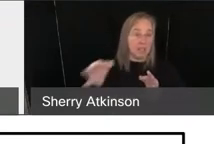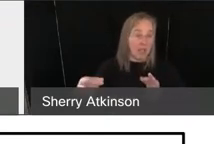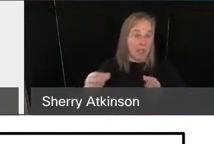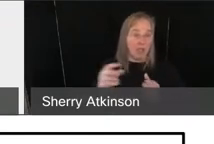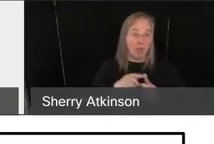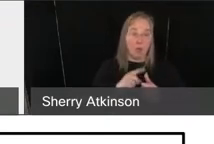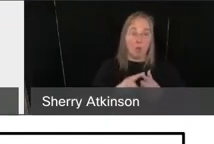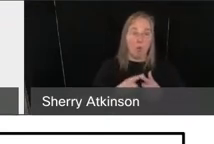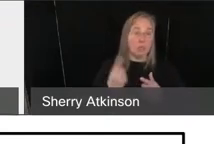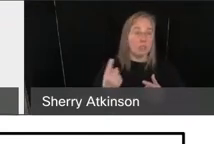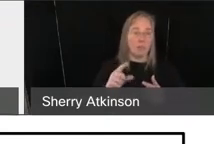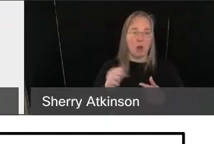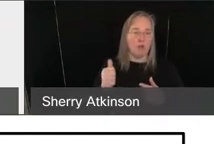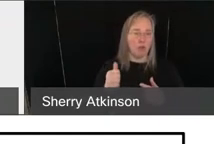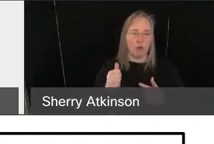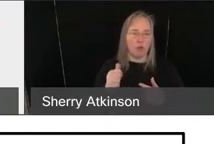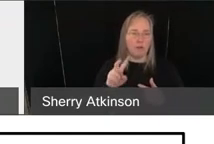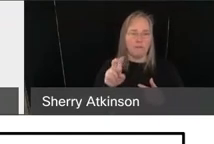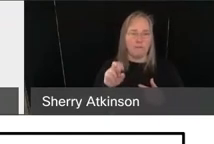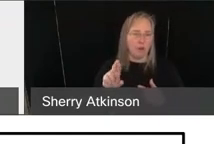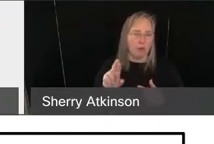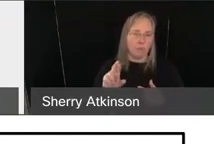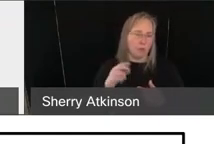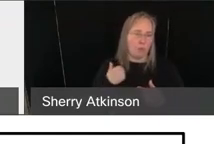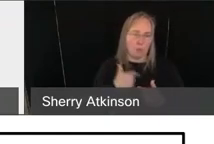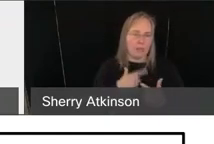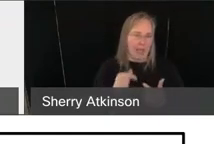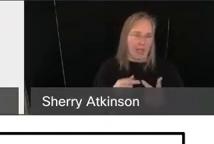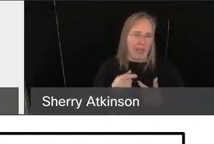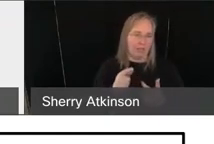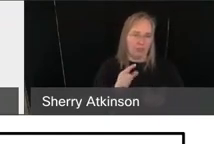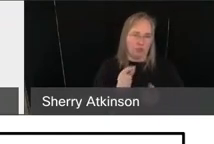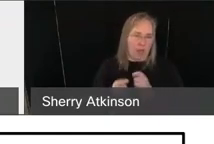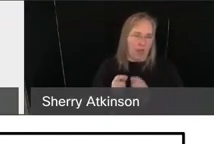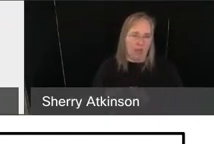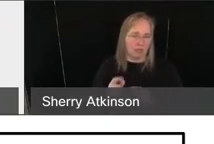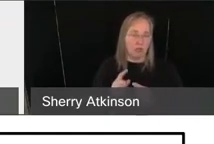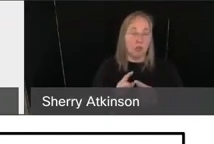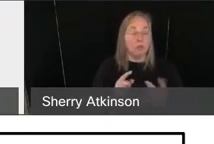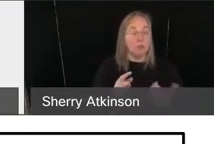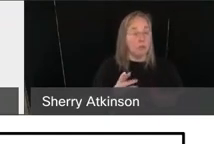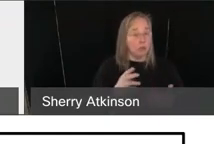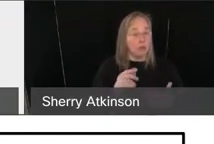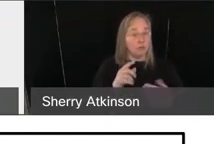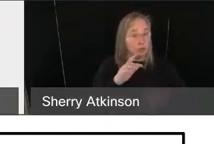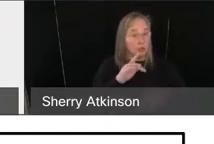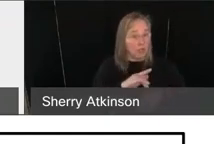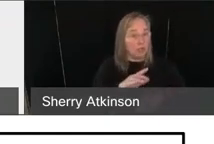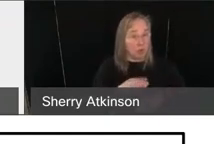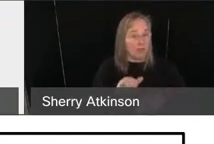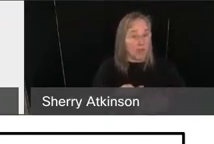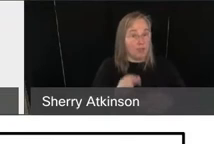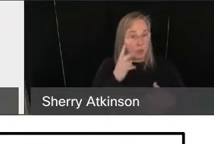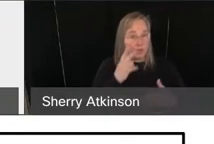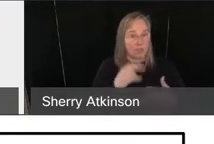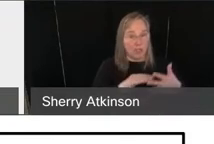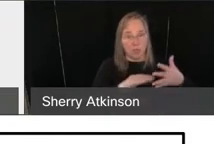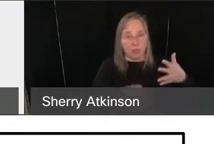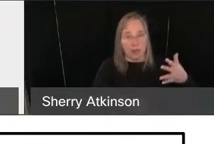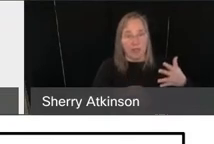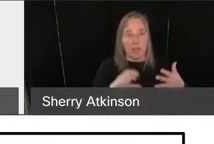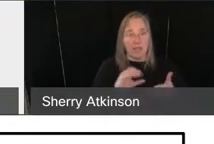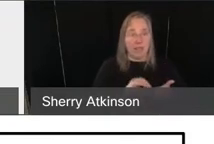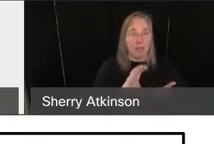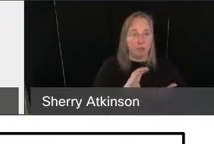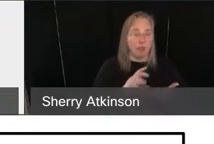or some other variables that we can change. To kind of touch on that, you'll see the remaining capital projects: Banneker